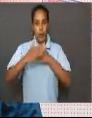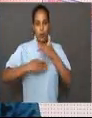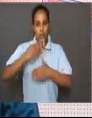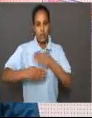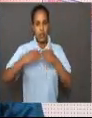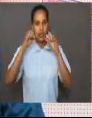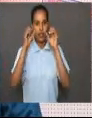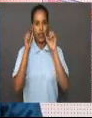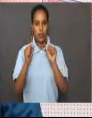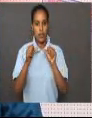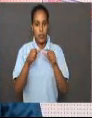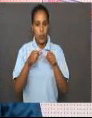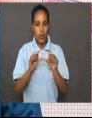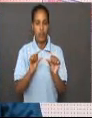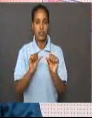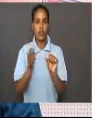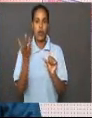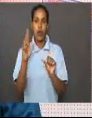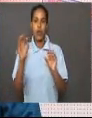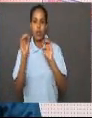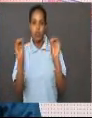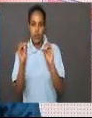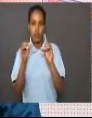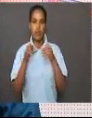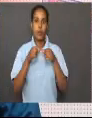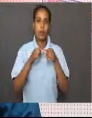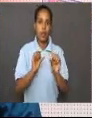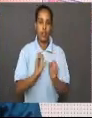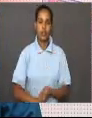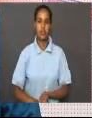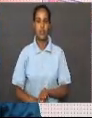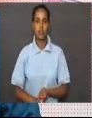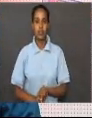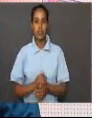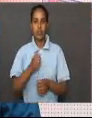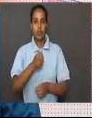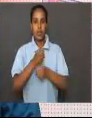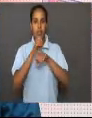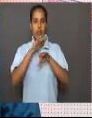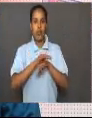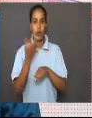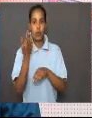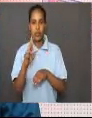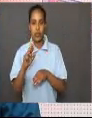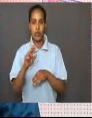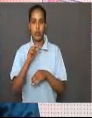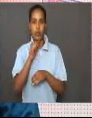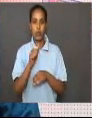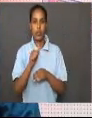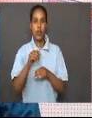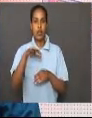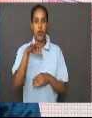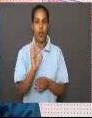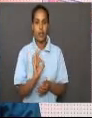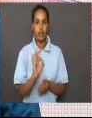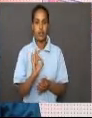Processes can be spontaneous or non-spontaneous, depending on whether or not they